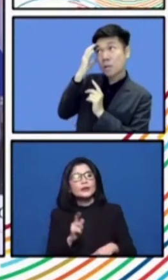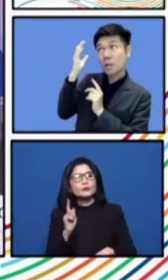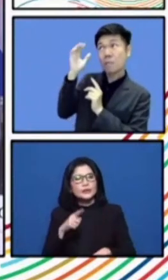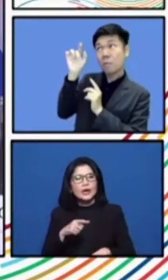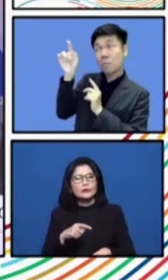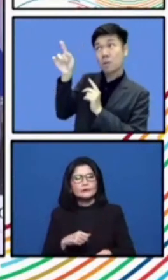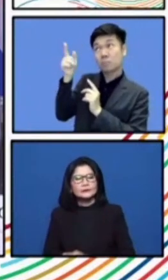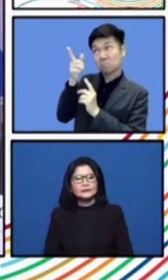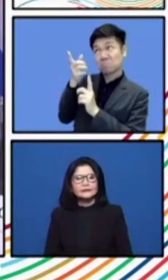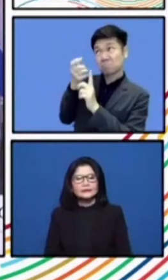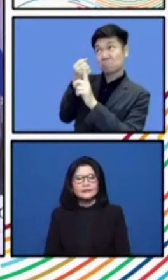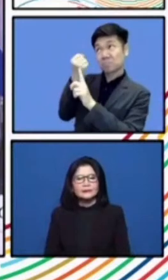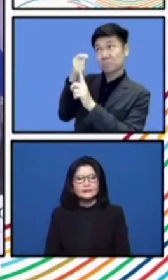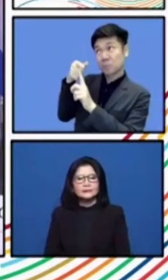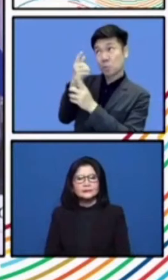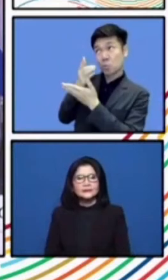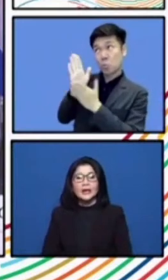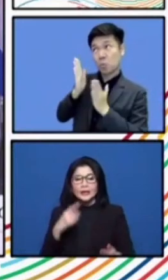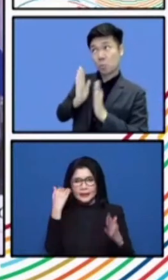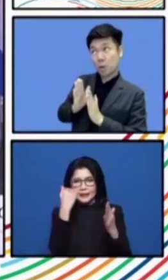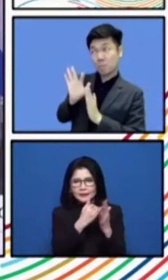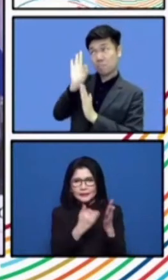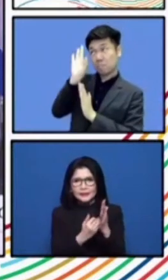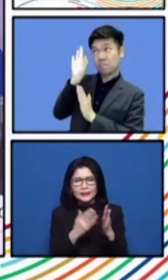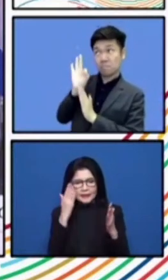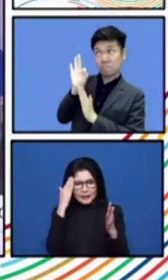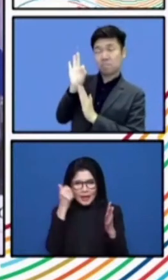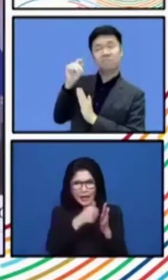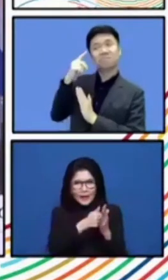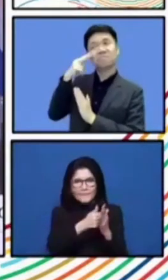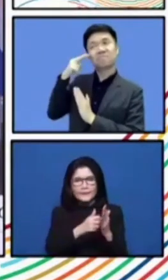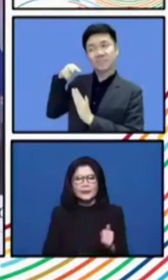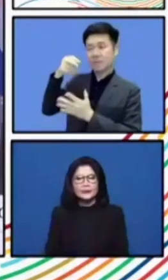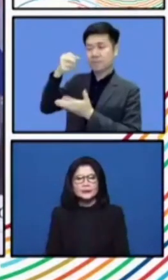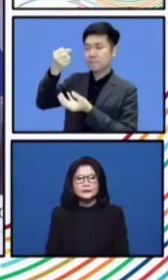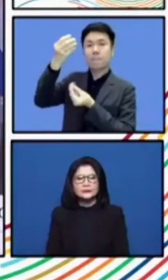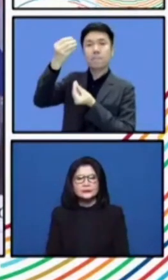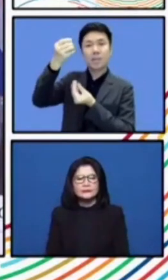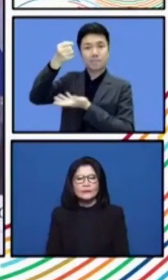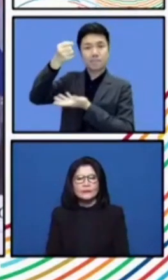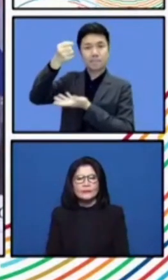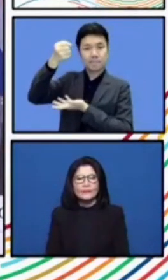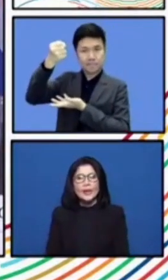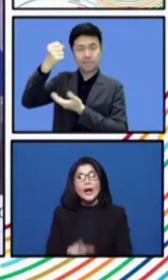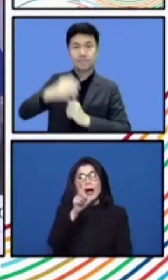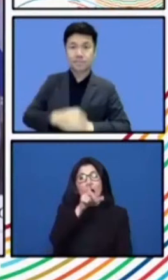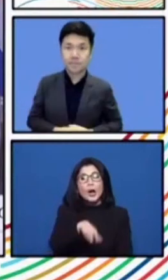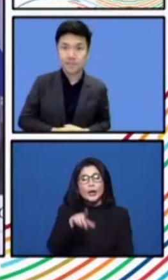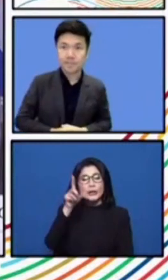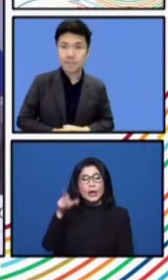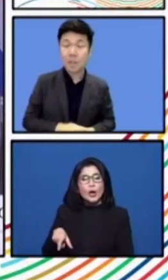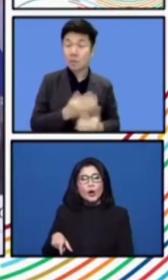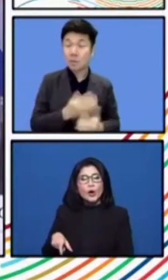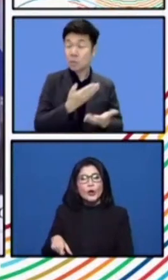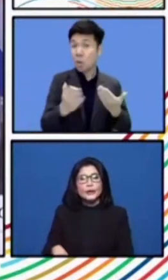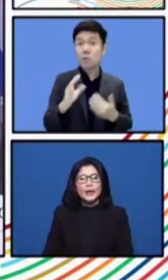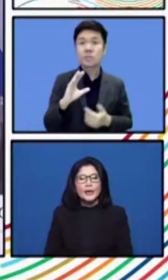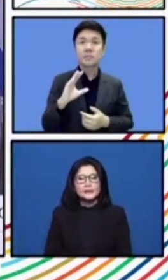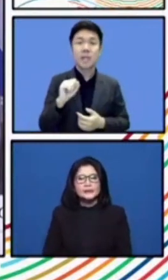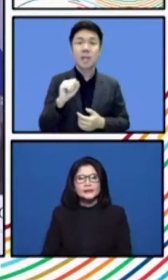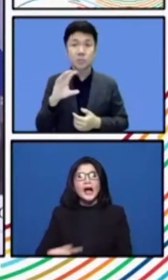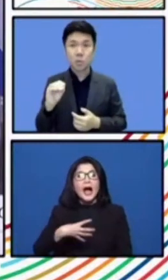obligation Civil Society actors a Grassroots organization persons with disability